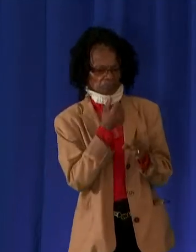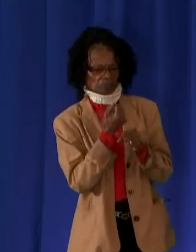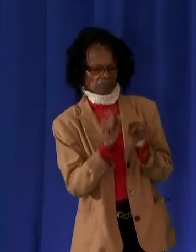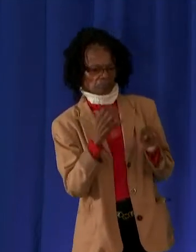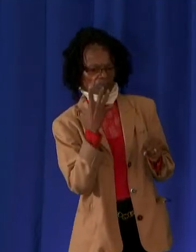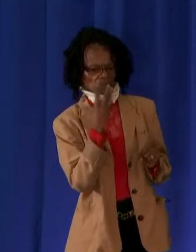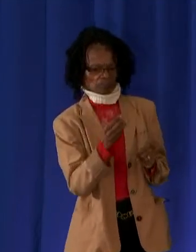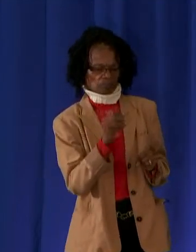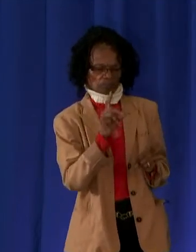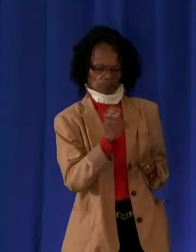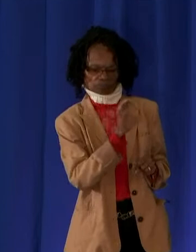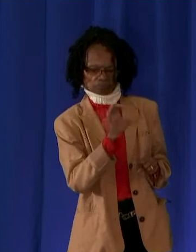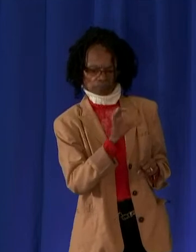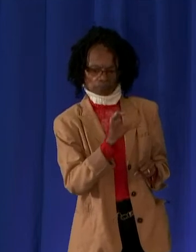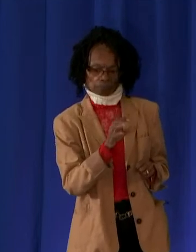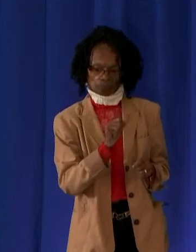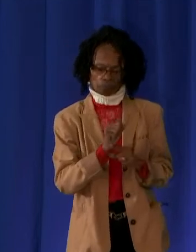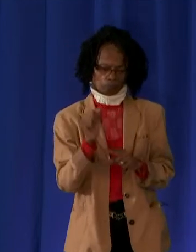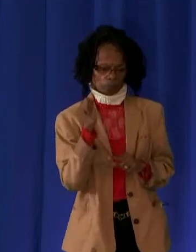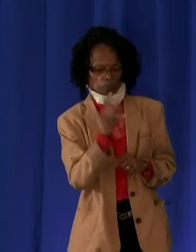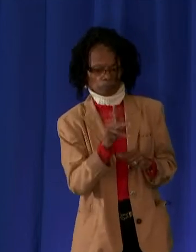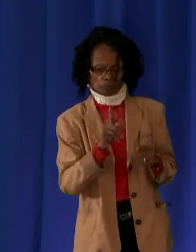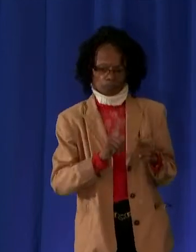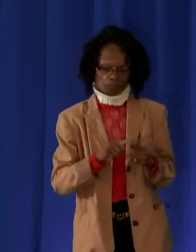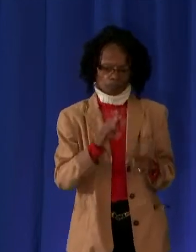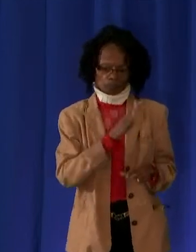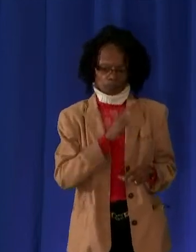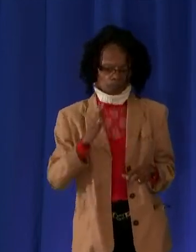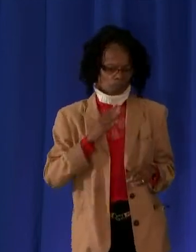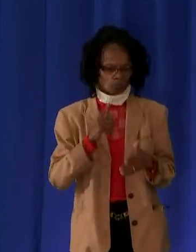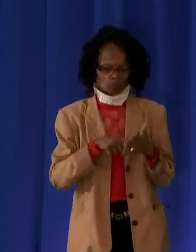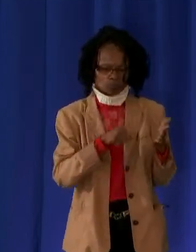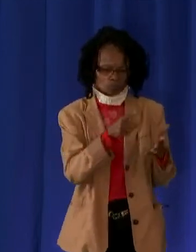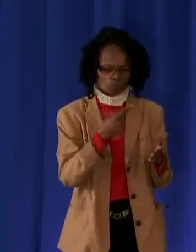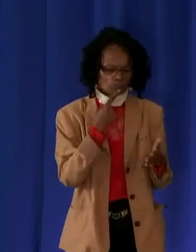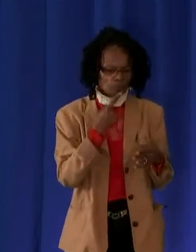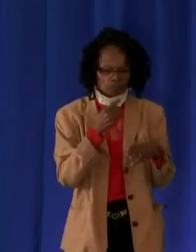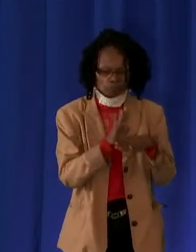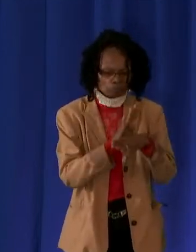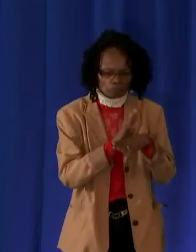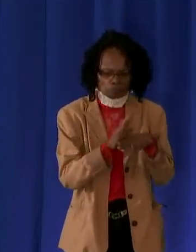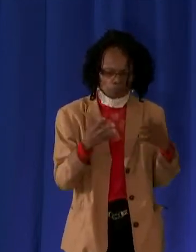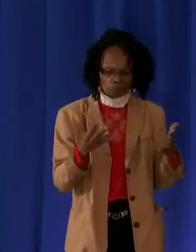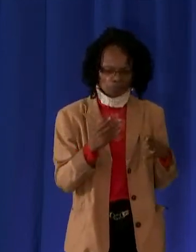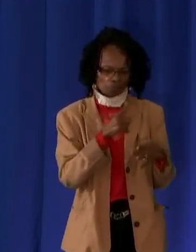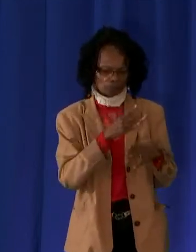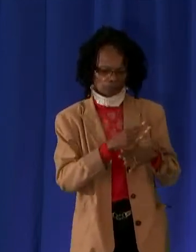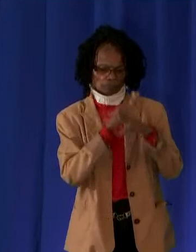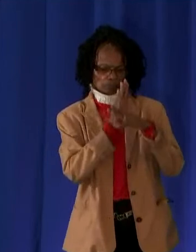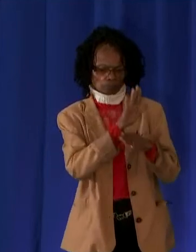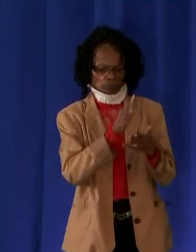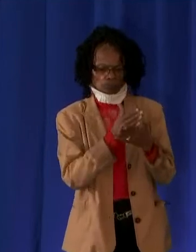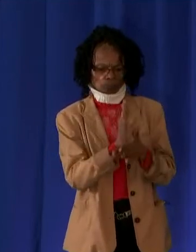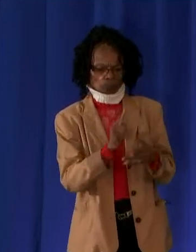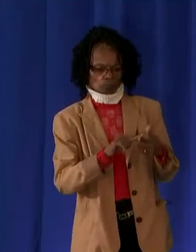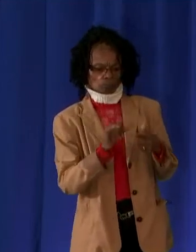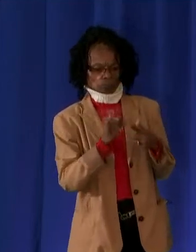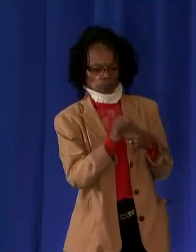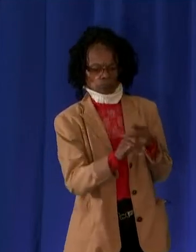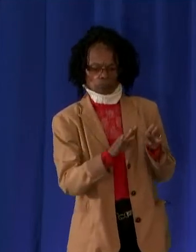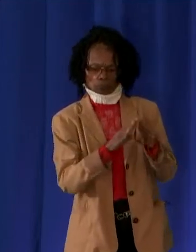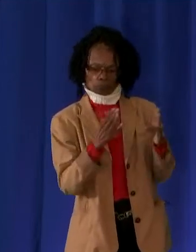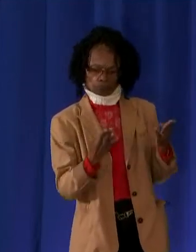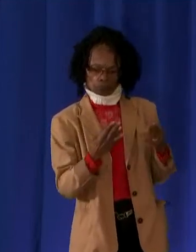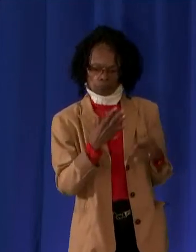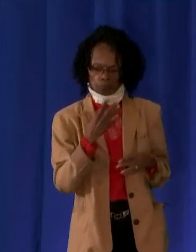going out in the district. And then back to the big board, what do you say to a business that is defending its right to stay open,